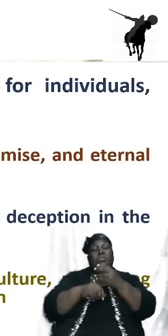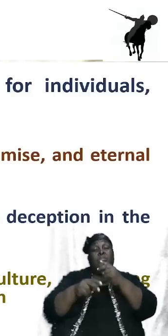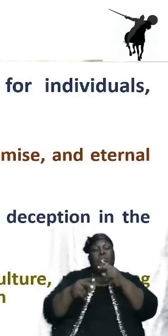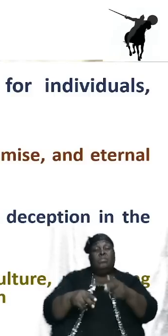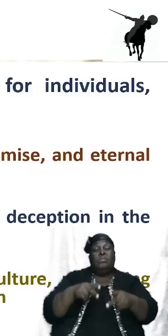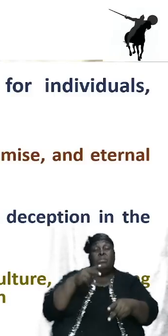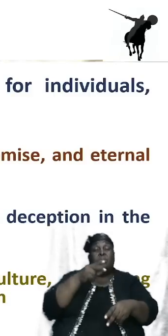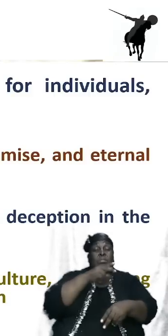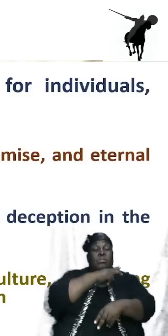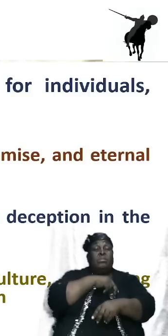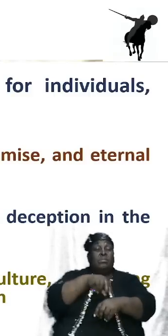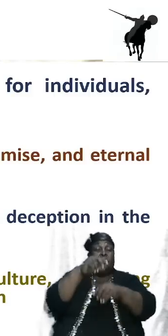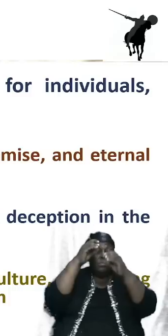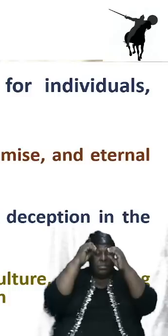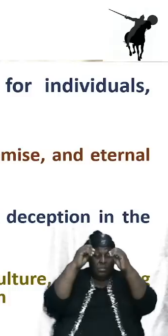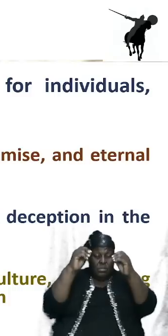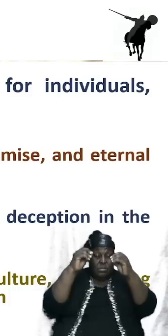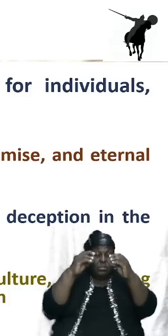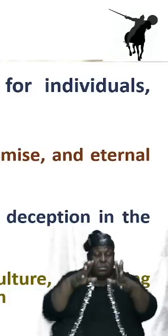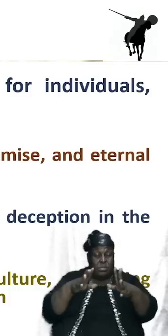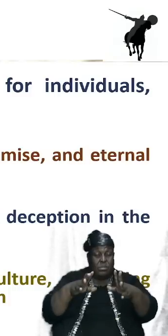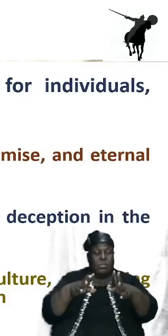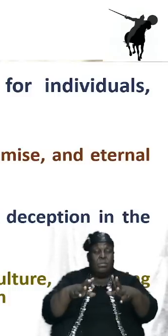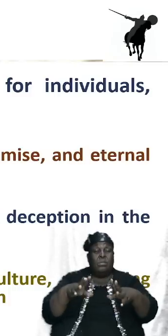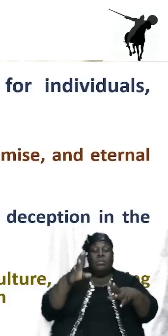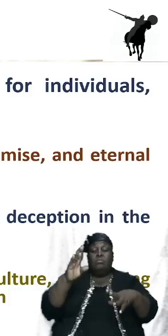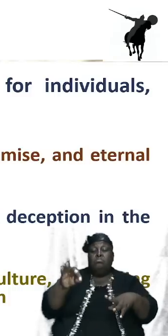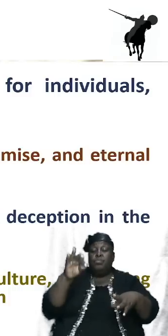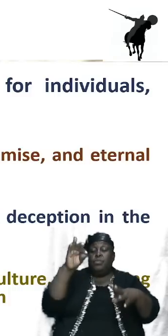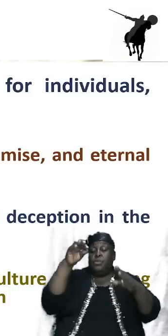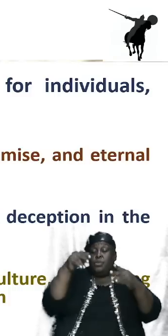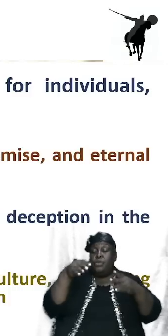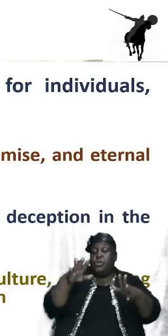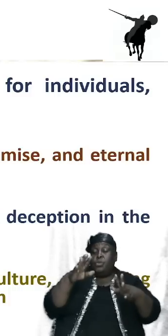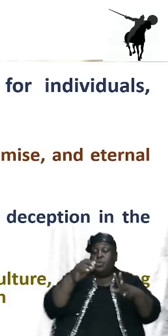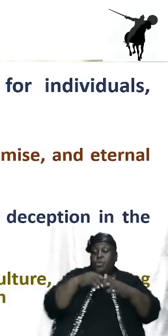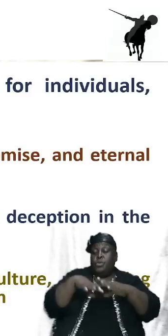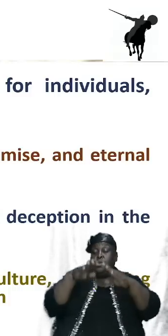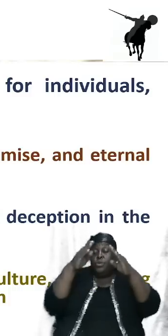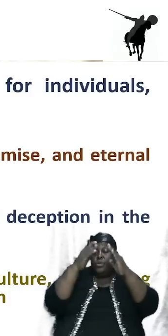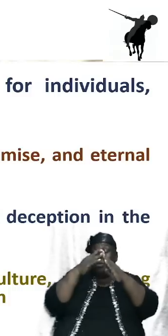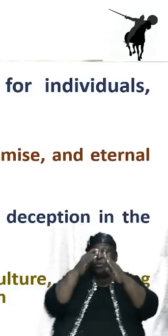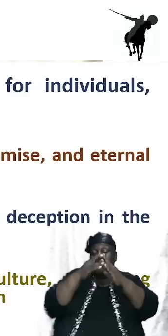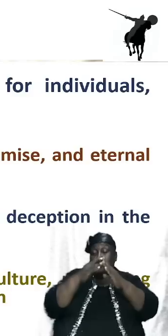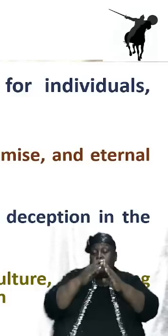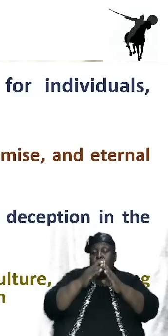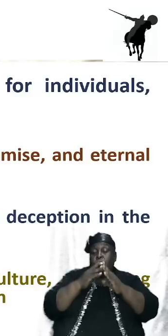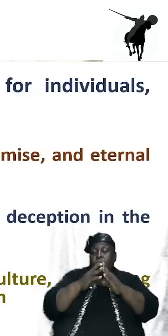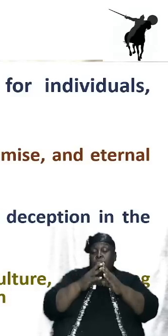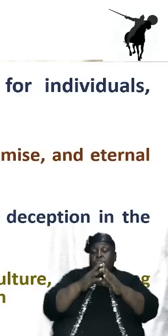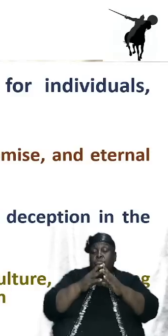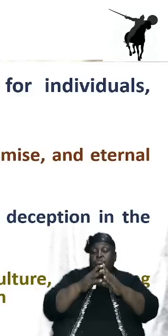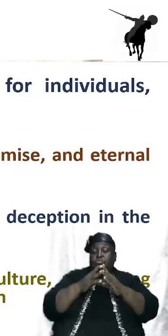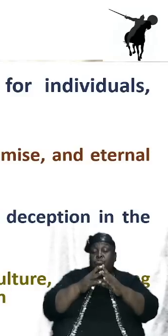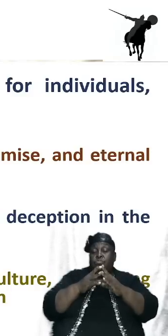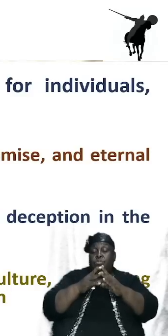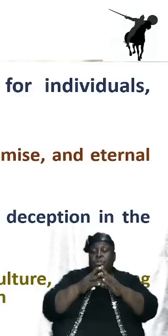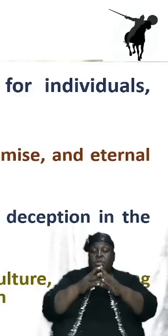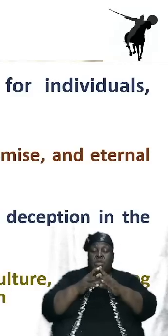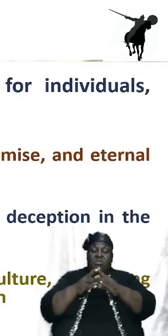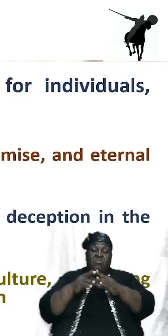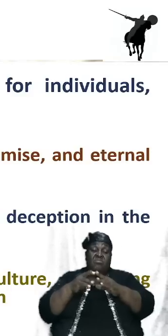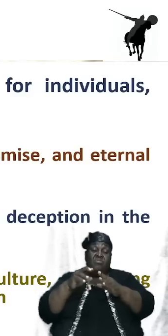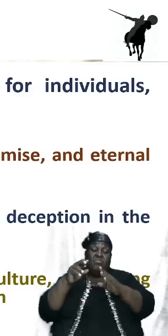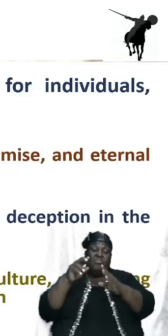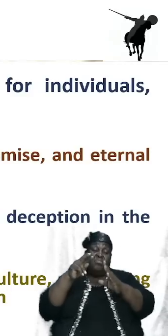teachings that are finding them way in the house, instantly you start to see their whole standard has changed. As a matter of fact, some of them don't even